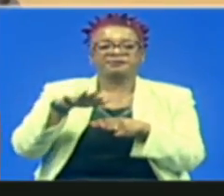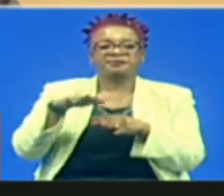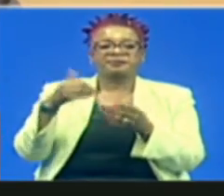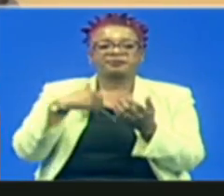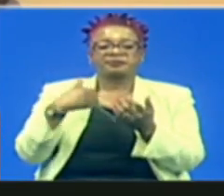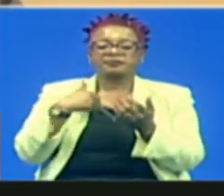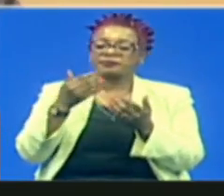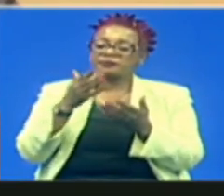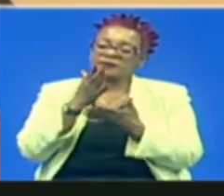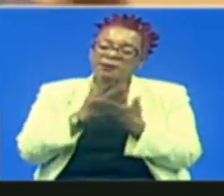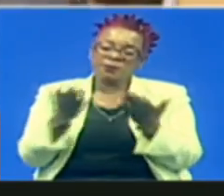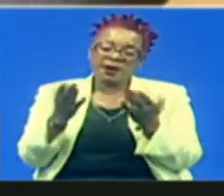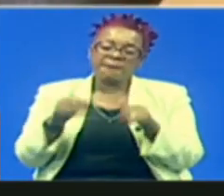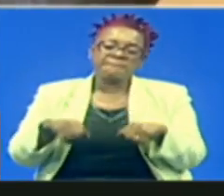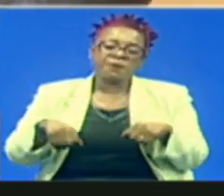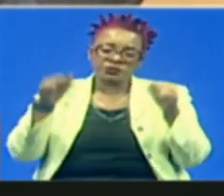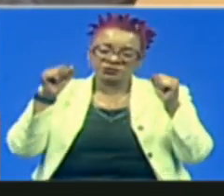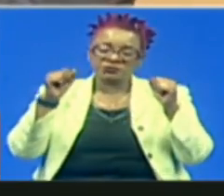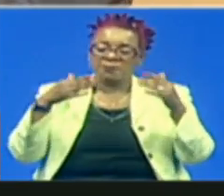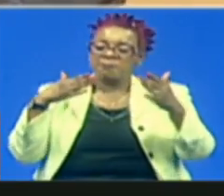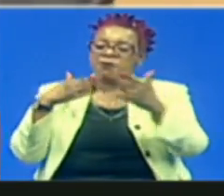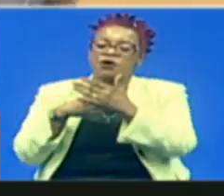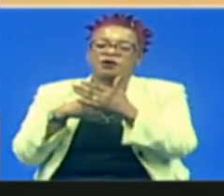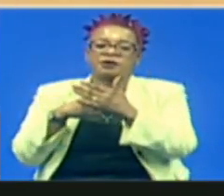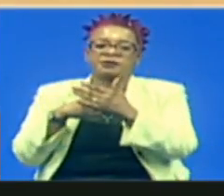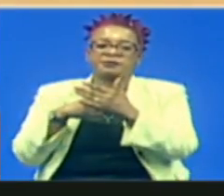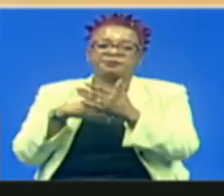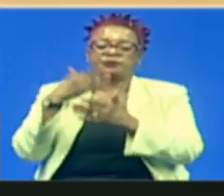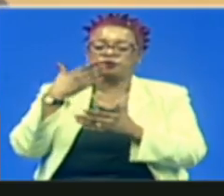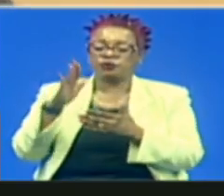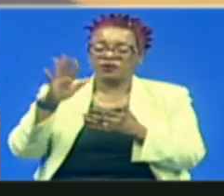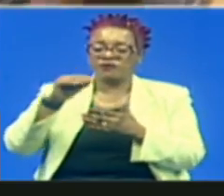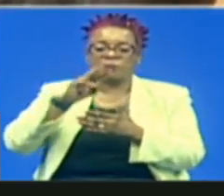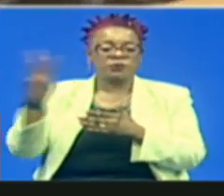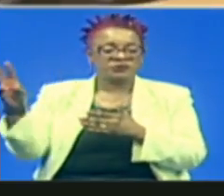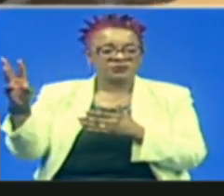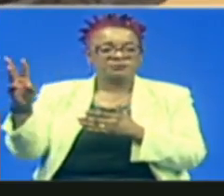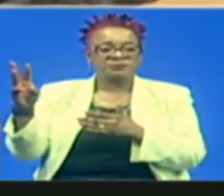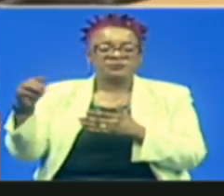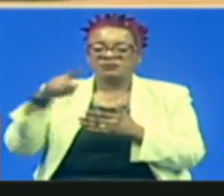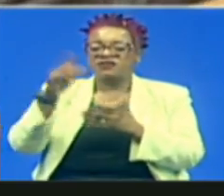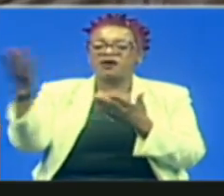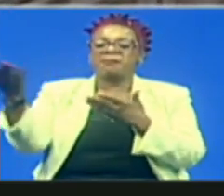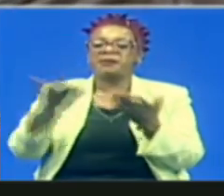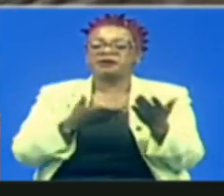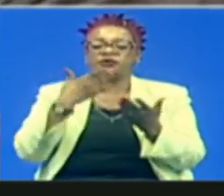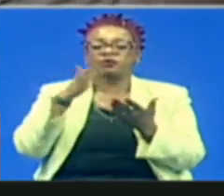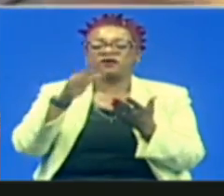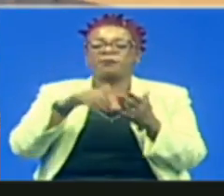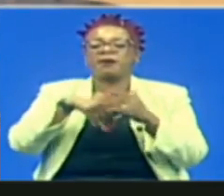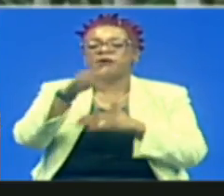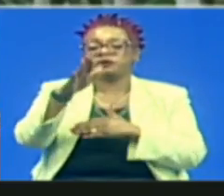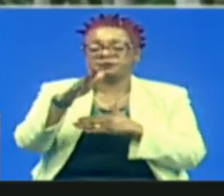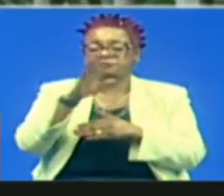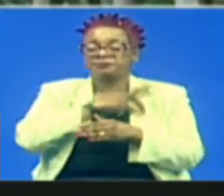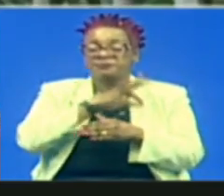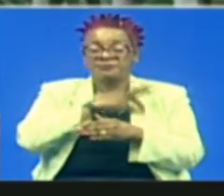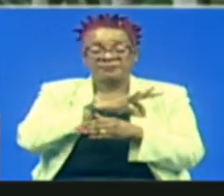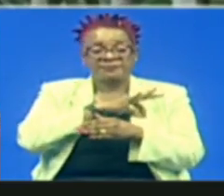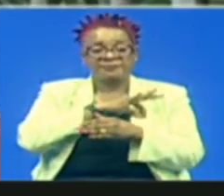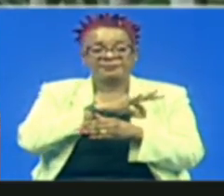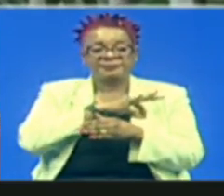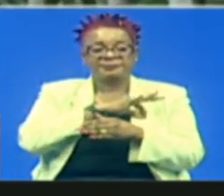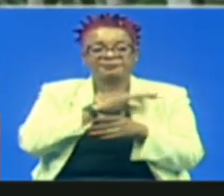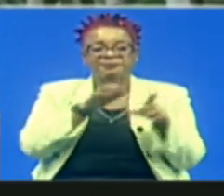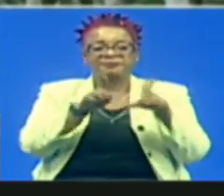mabwenyenye wanazuia sukari ya hapa ya kwetu Western, au wanatoa masukari huko nje na wanafaidika. On the other